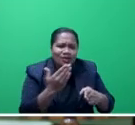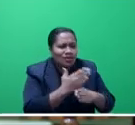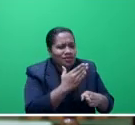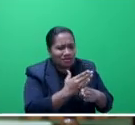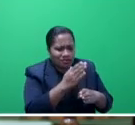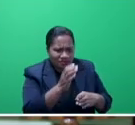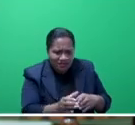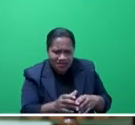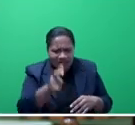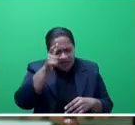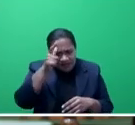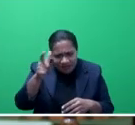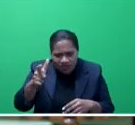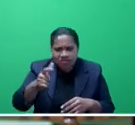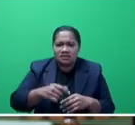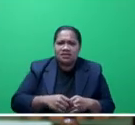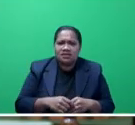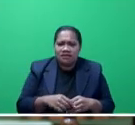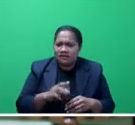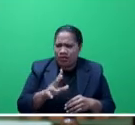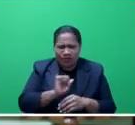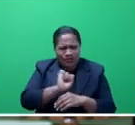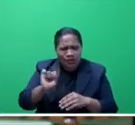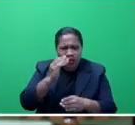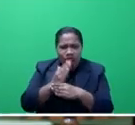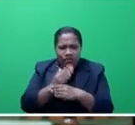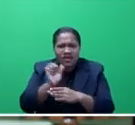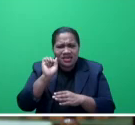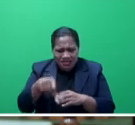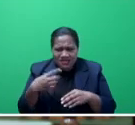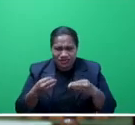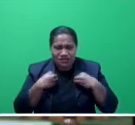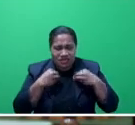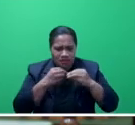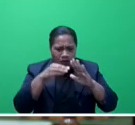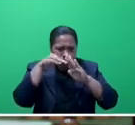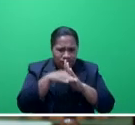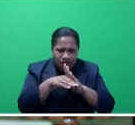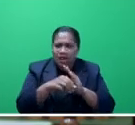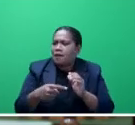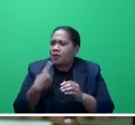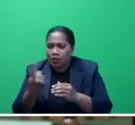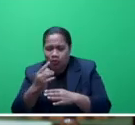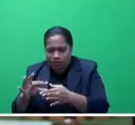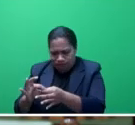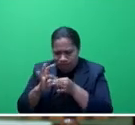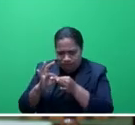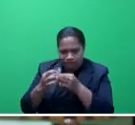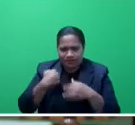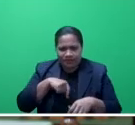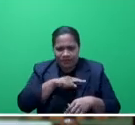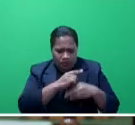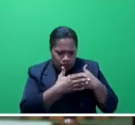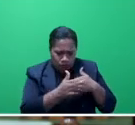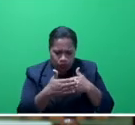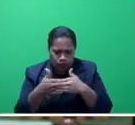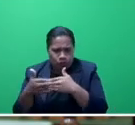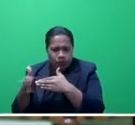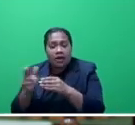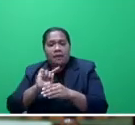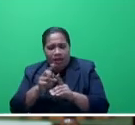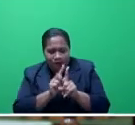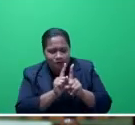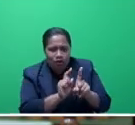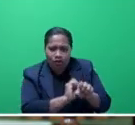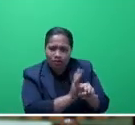despite the downturn in business, as well as those who have worked with us to reopen their doors in line with our COVID-safe measures,